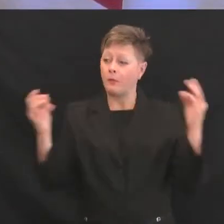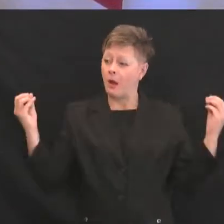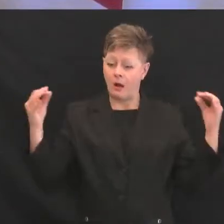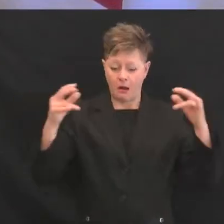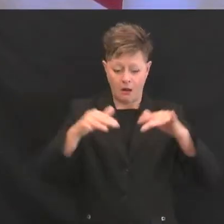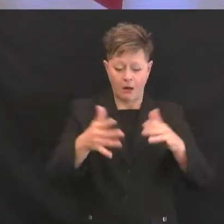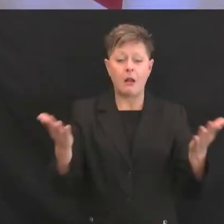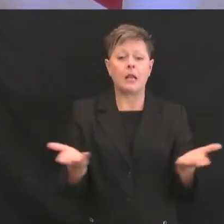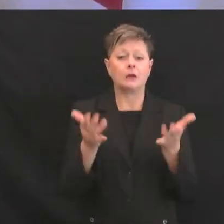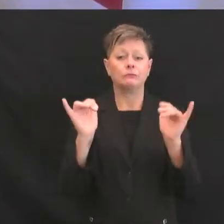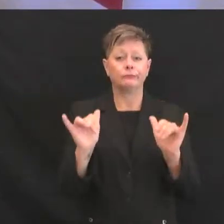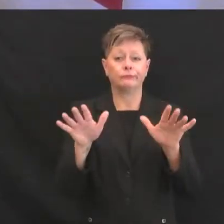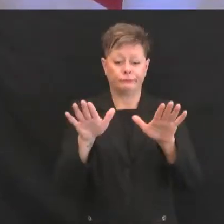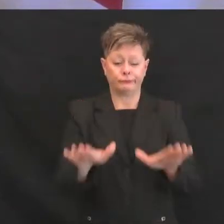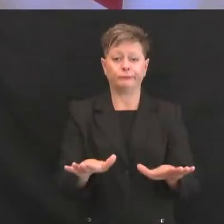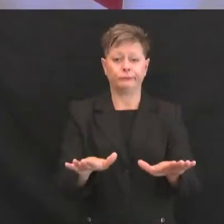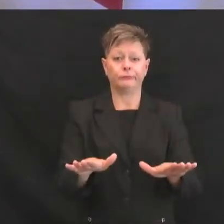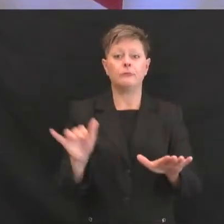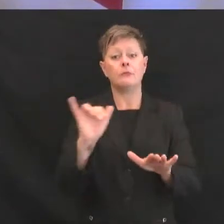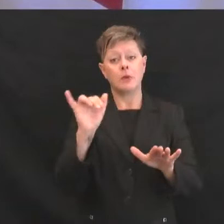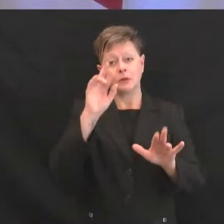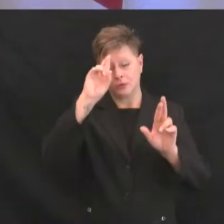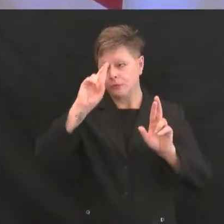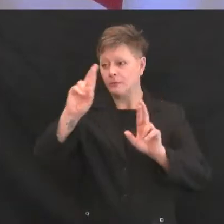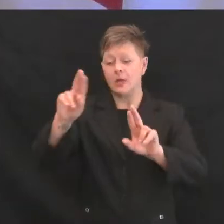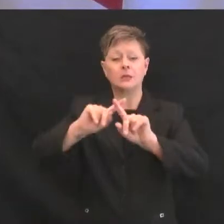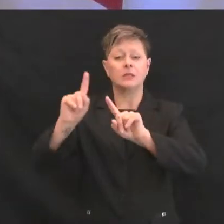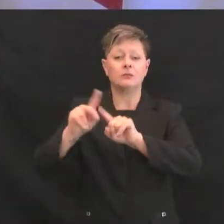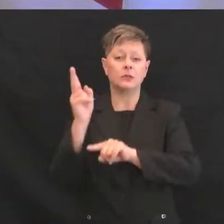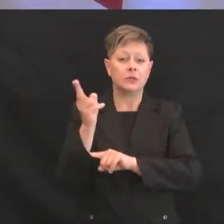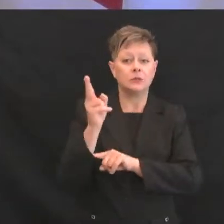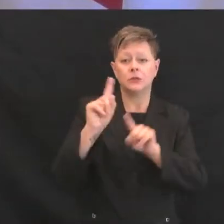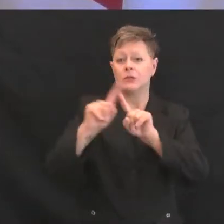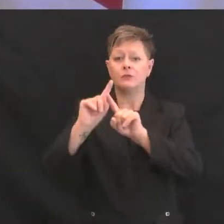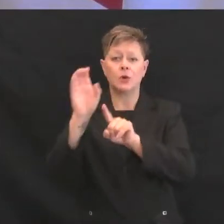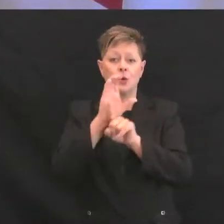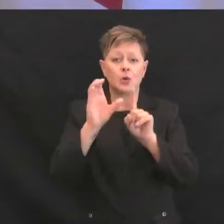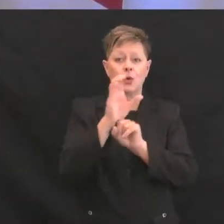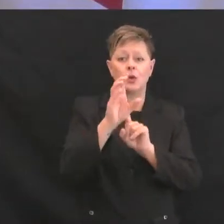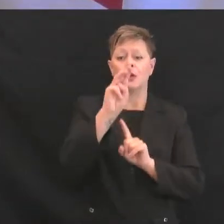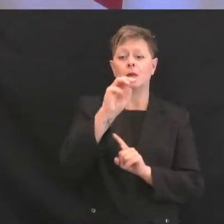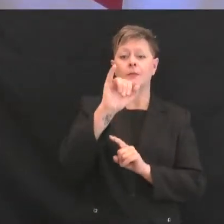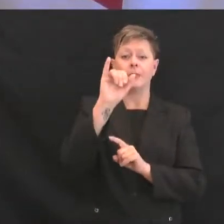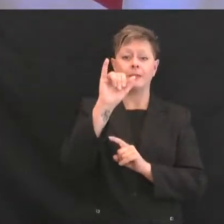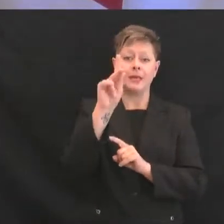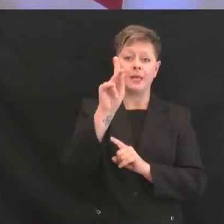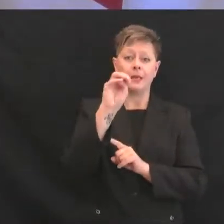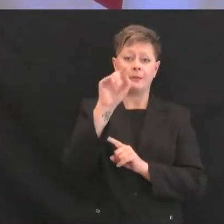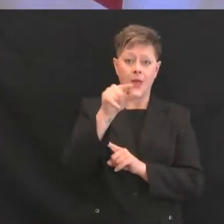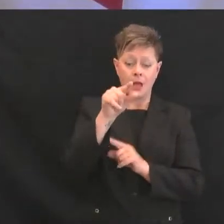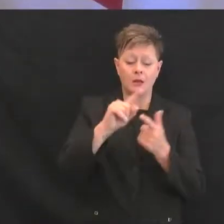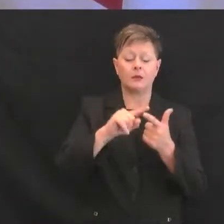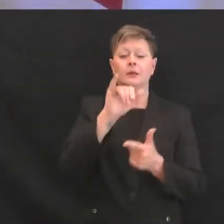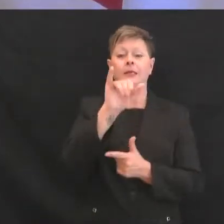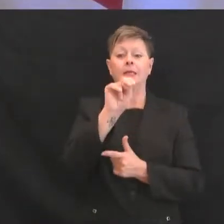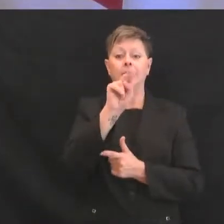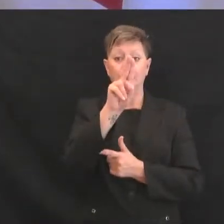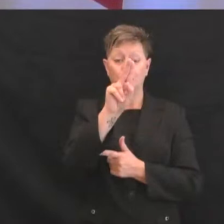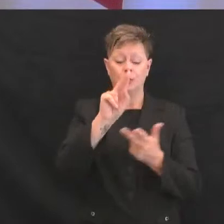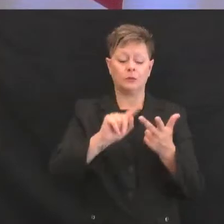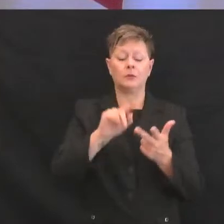also acknowledge with respect the diverse histories and cultures of the Mi'kmaq, Innu, and Inuit.